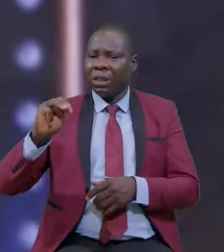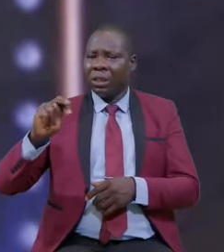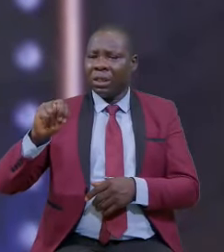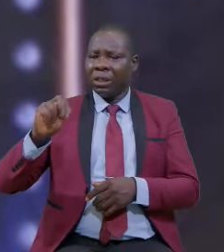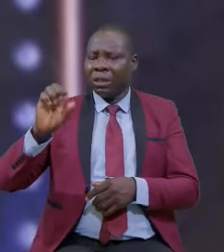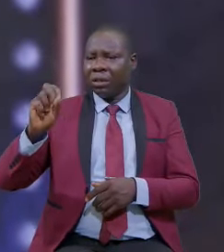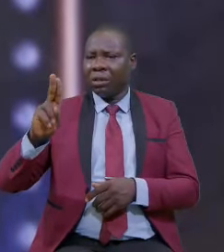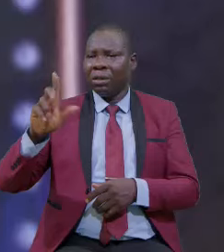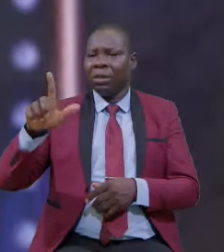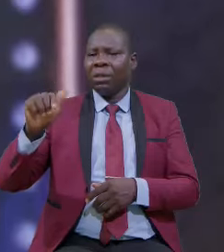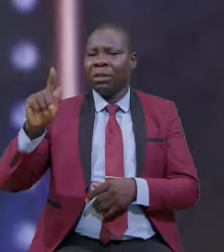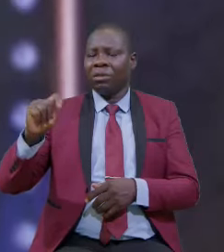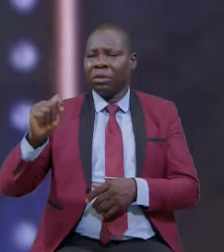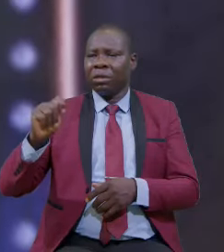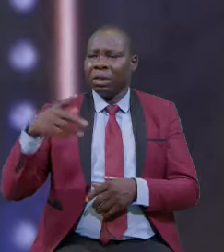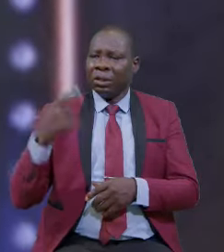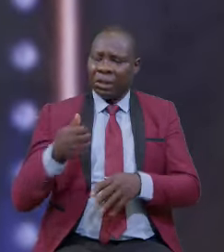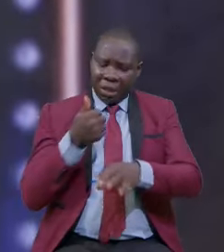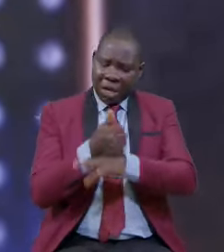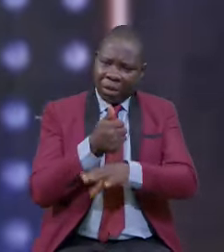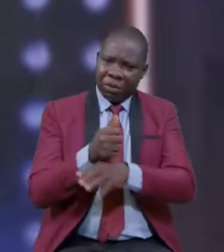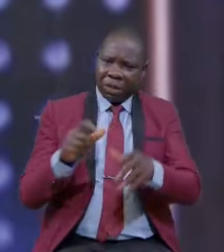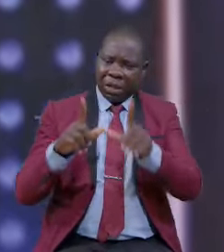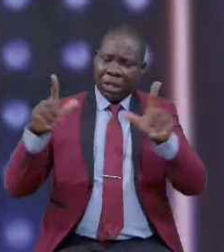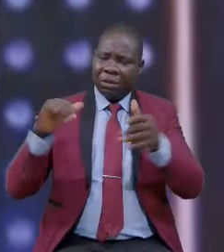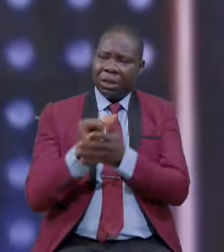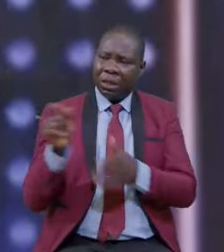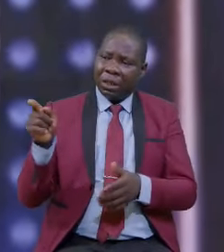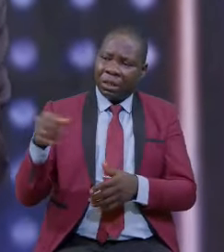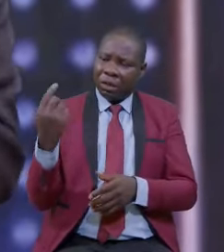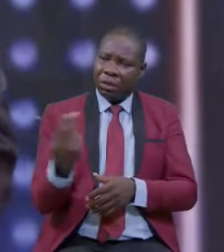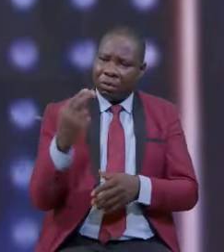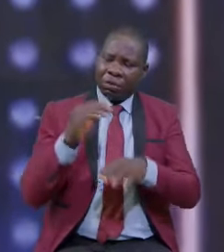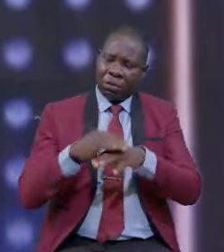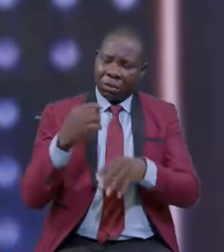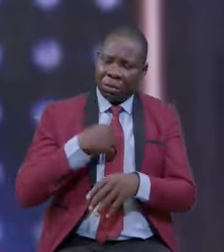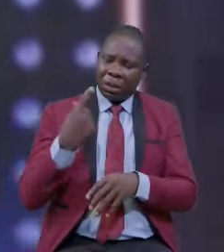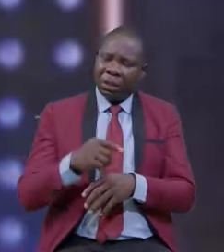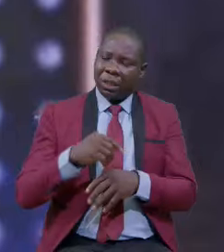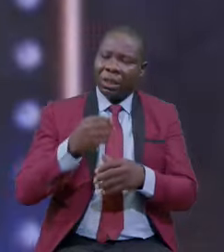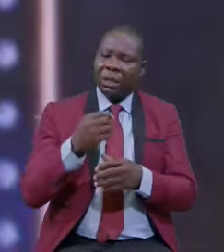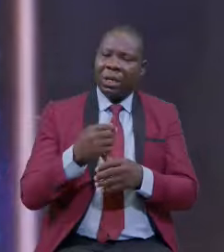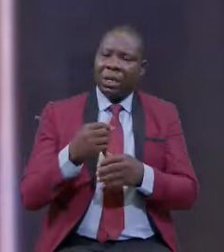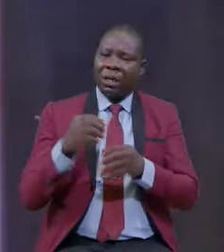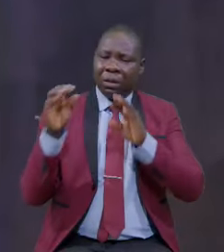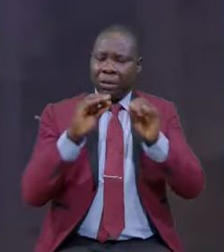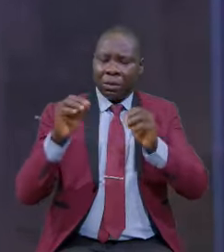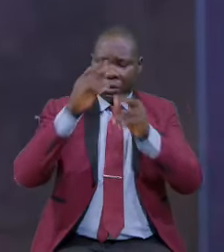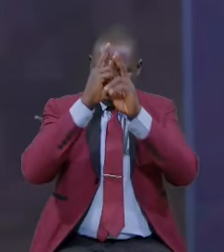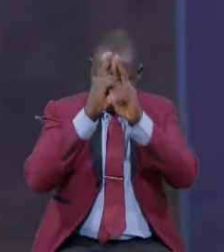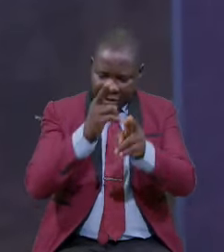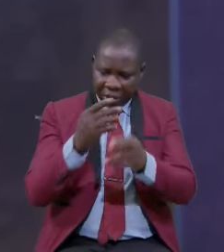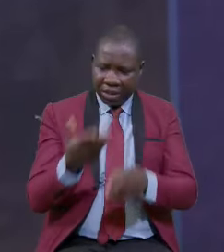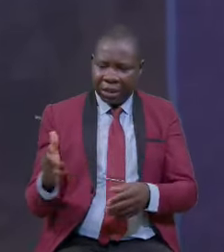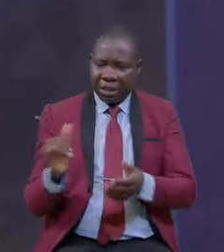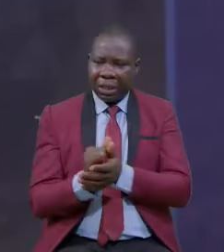abusive language he used on me, the disrespectful thing he did, we hide that in our